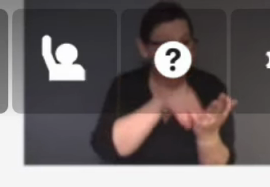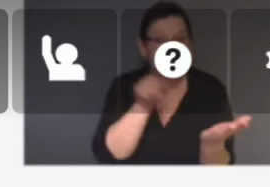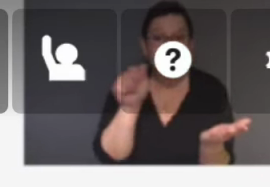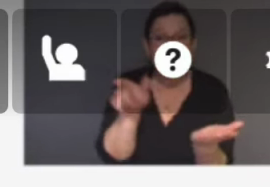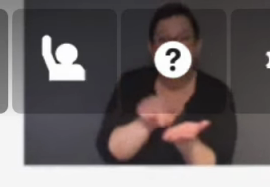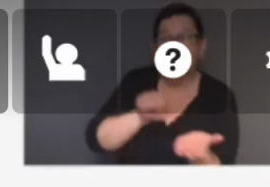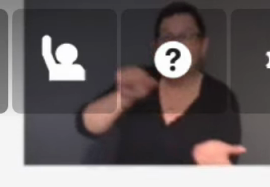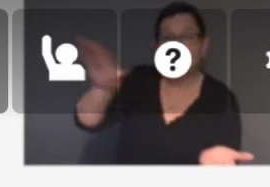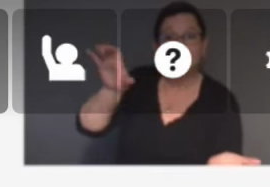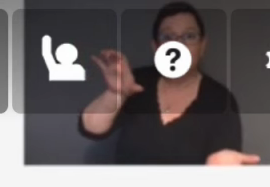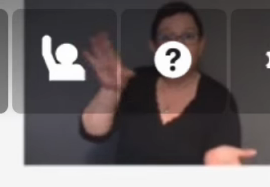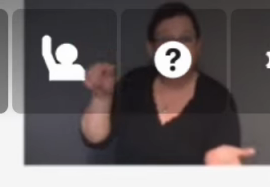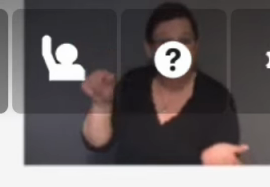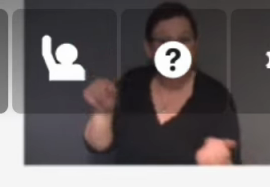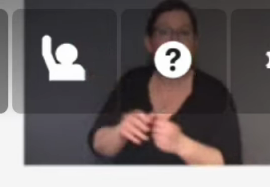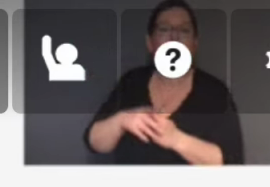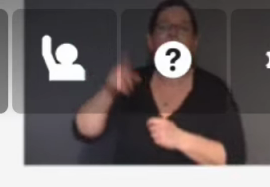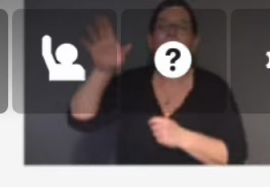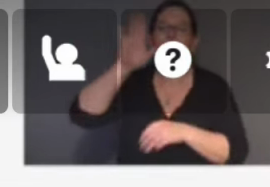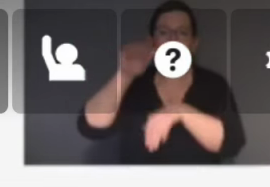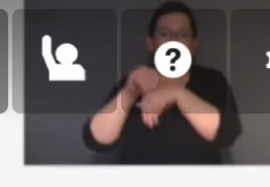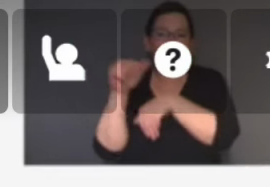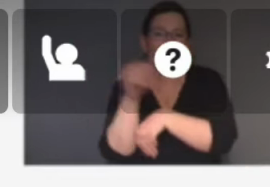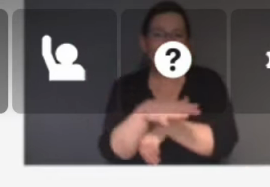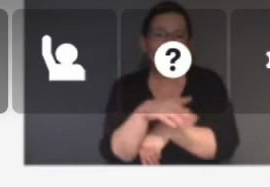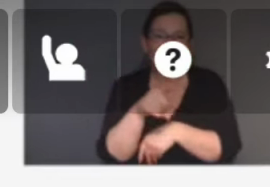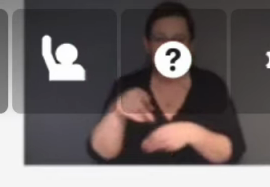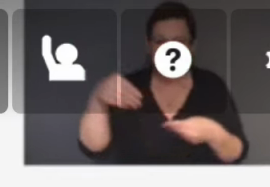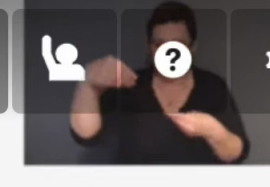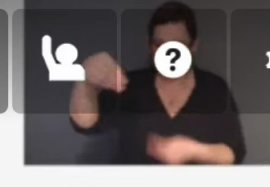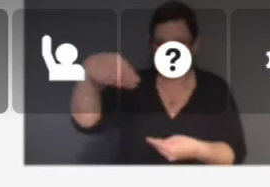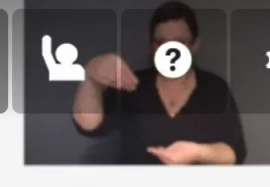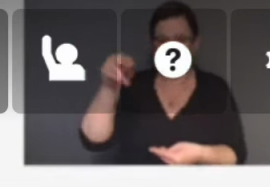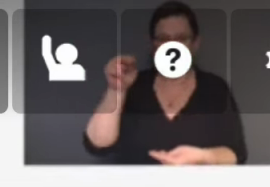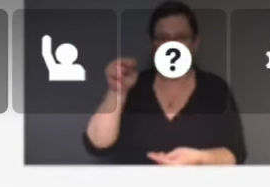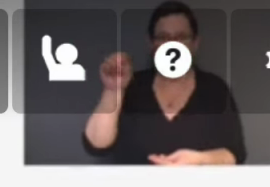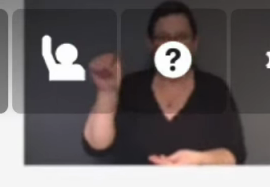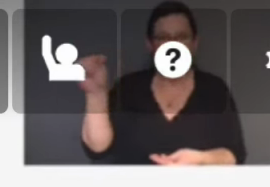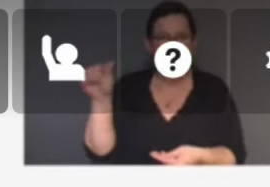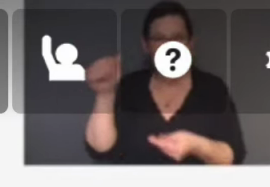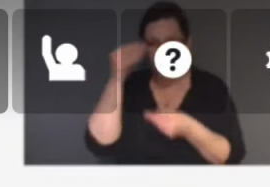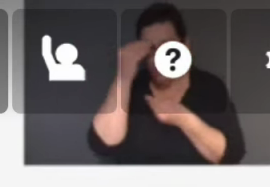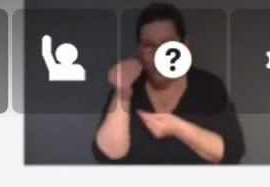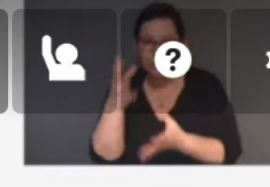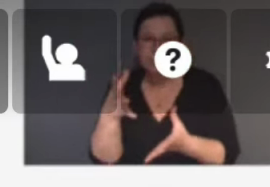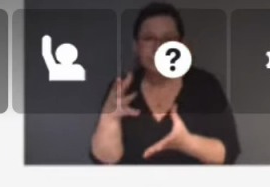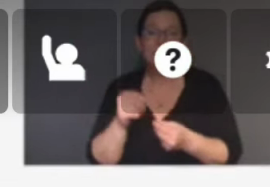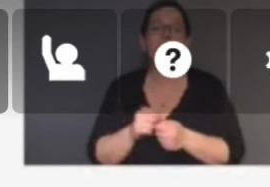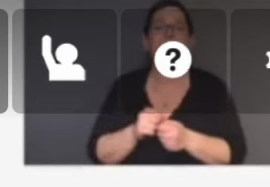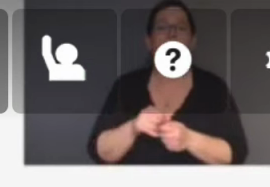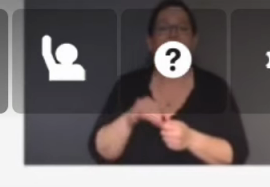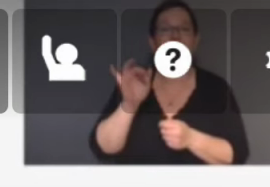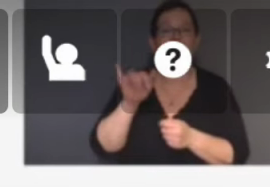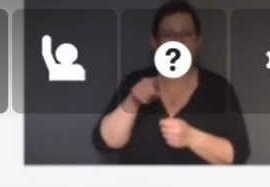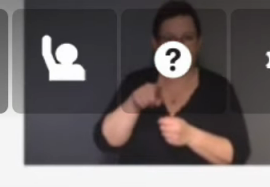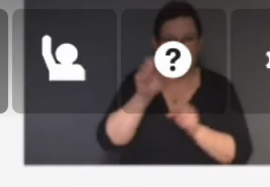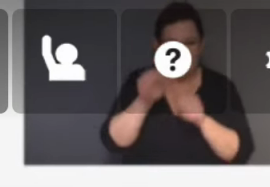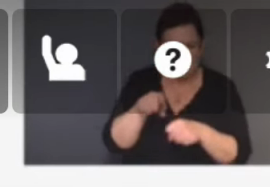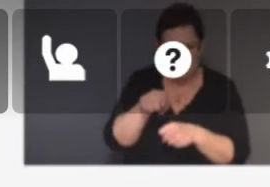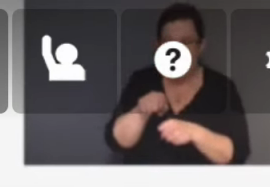your personal income tax and benefits information and manage your individual tax affairs online on your own.